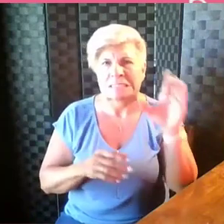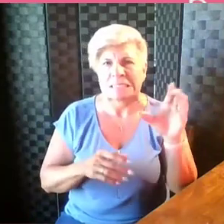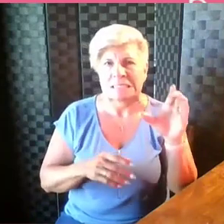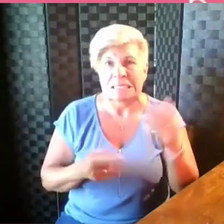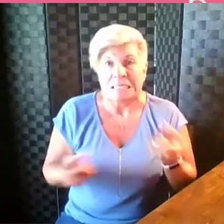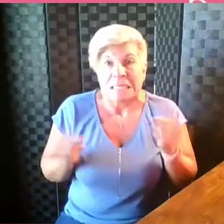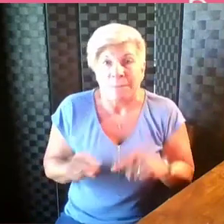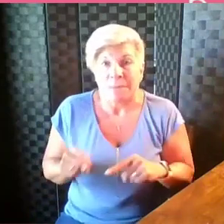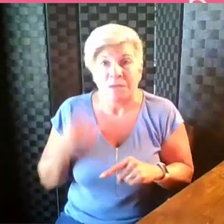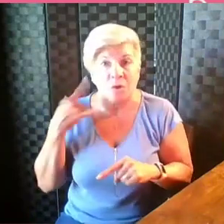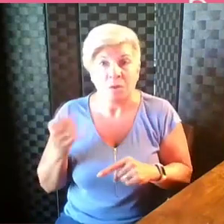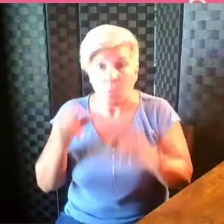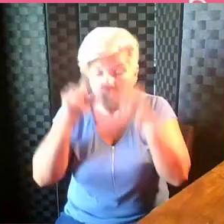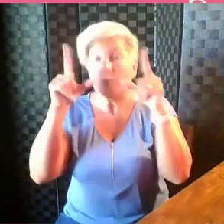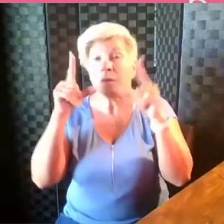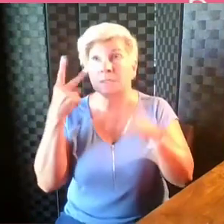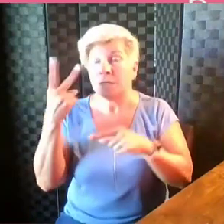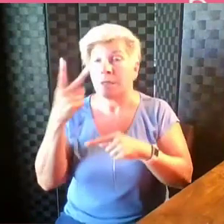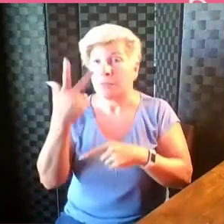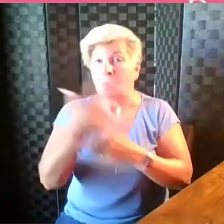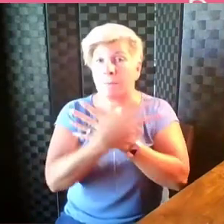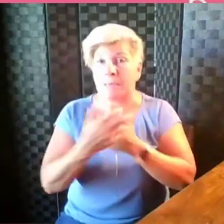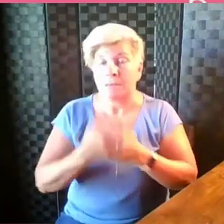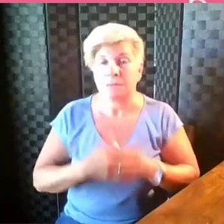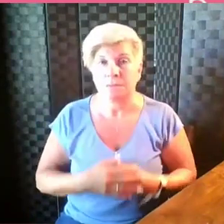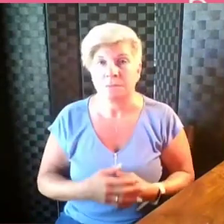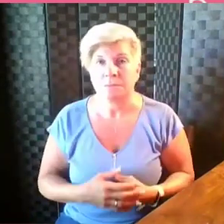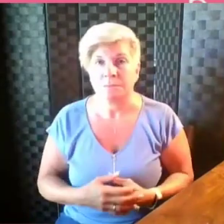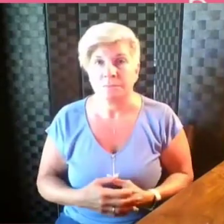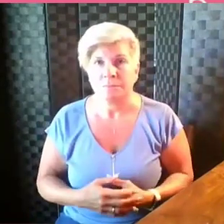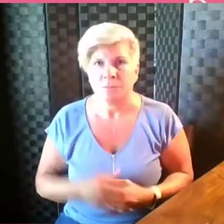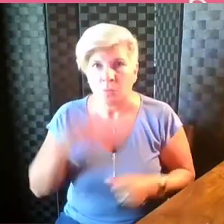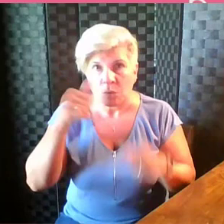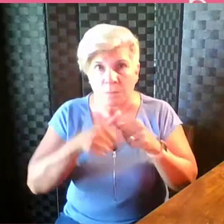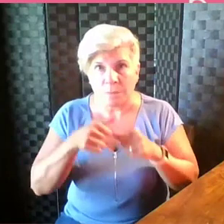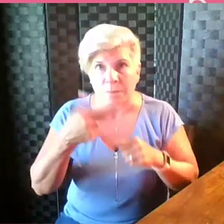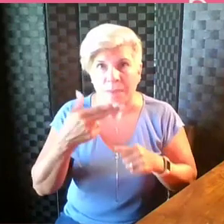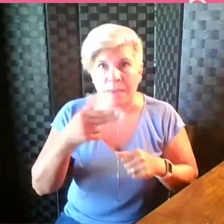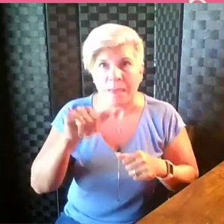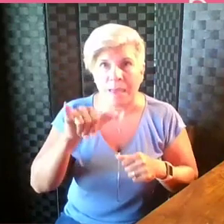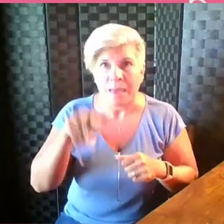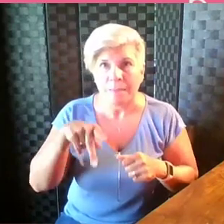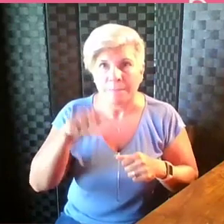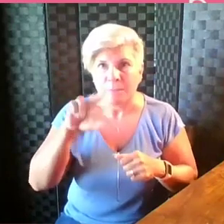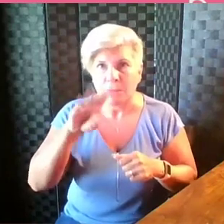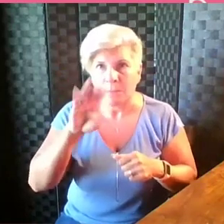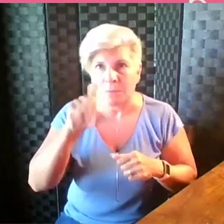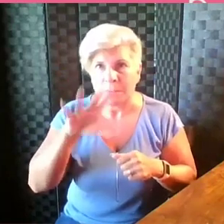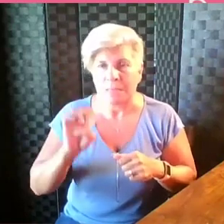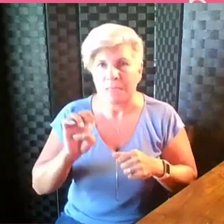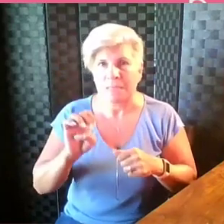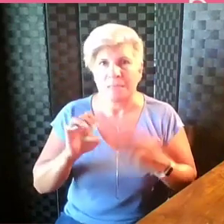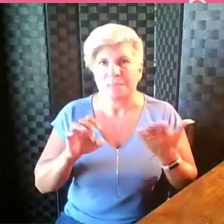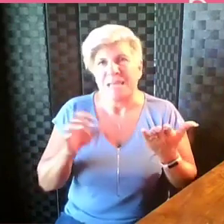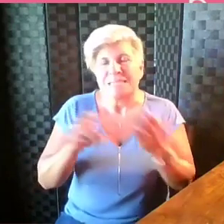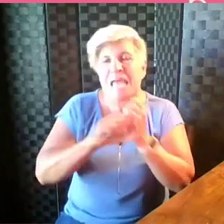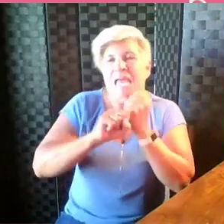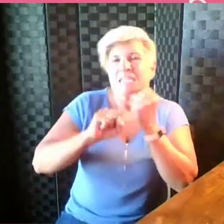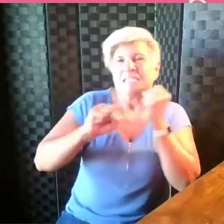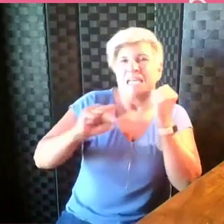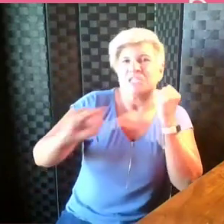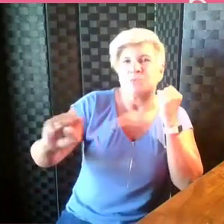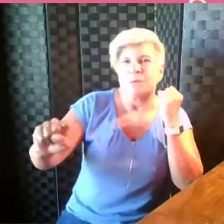three bears. Remember, hyperbole is when you have said something that's an exaggeration. So it's not